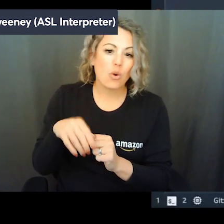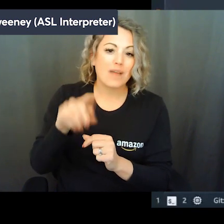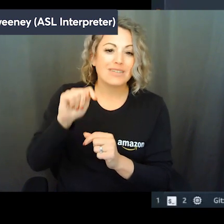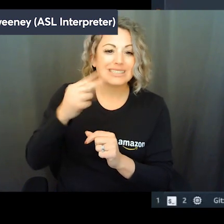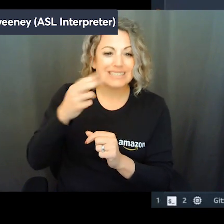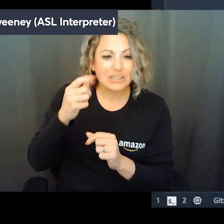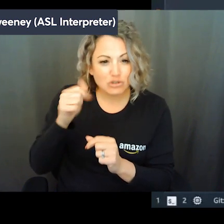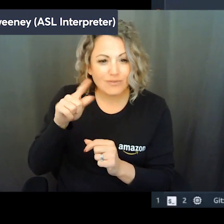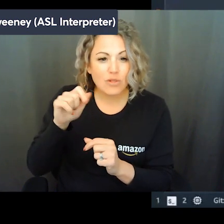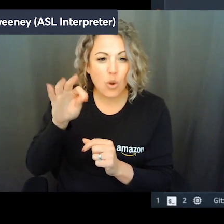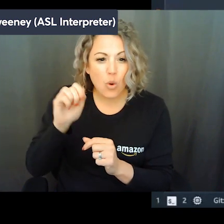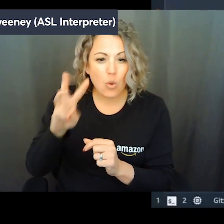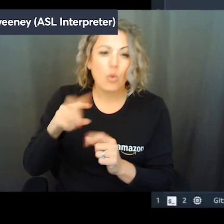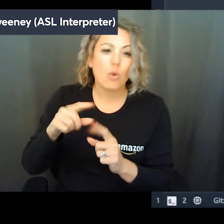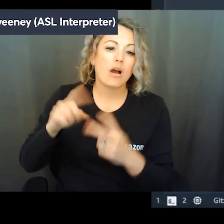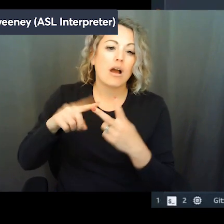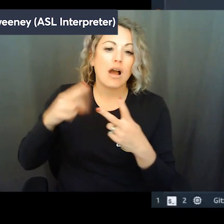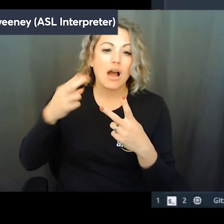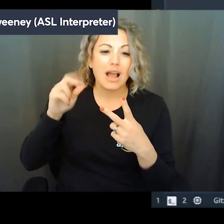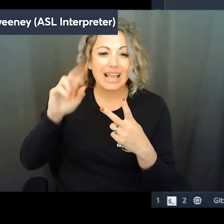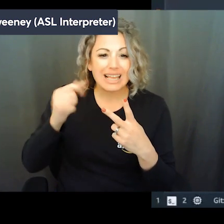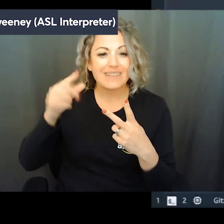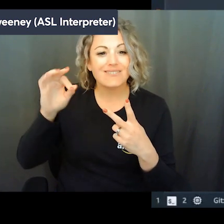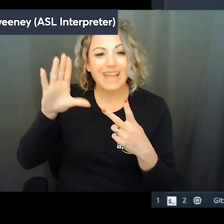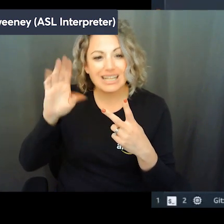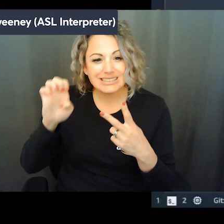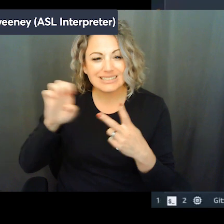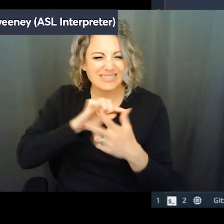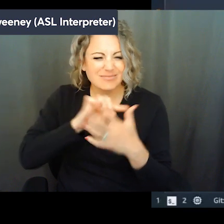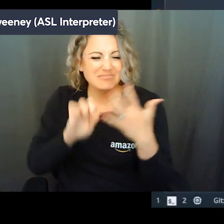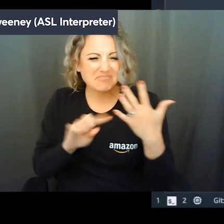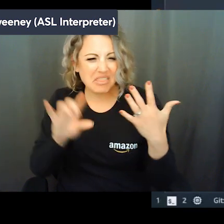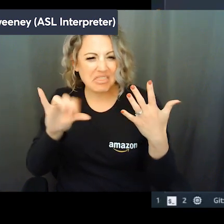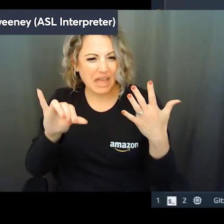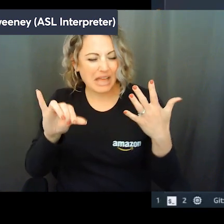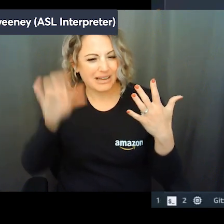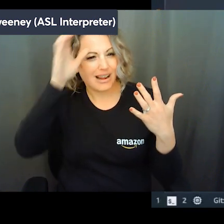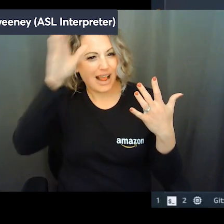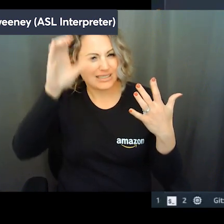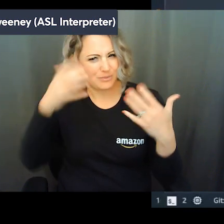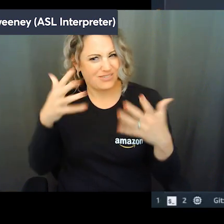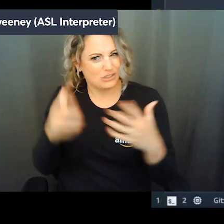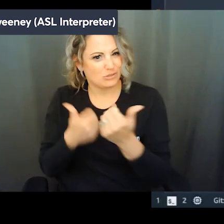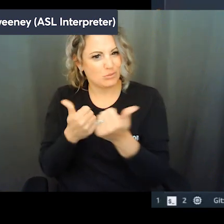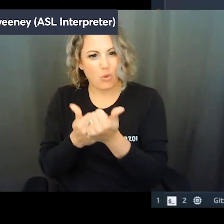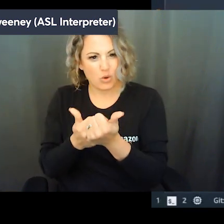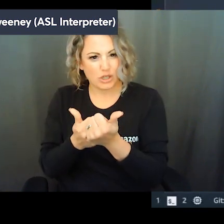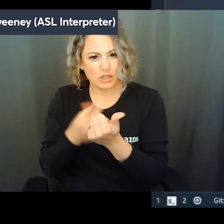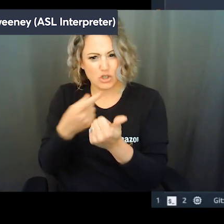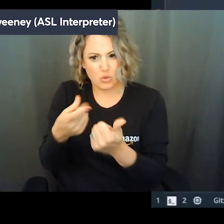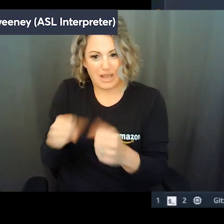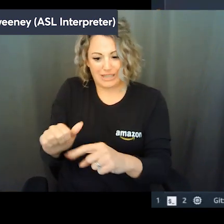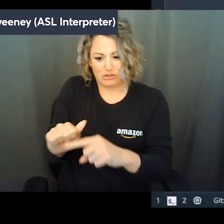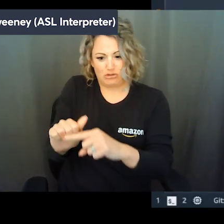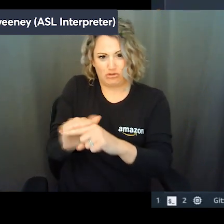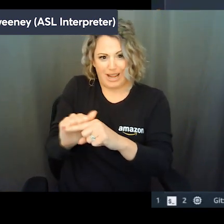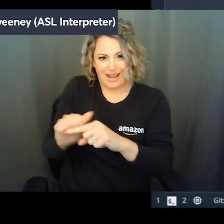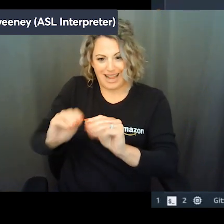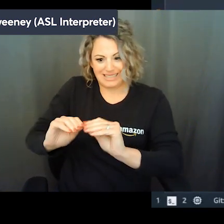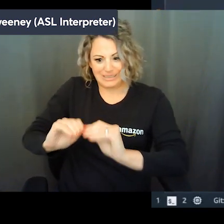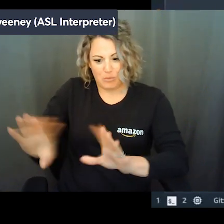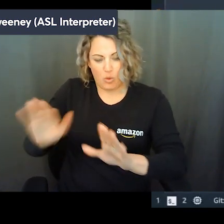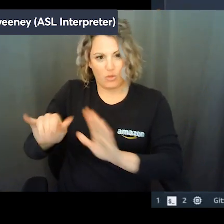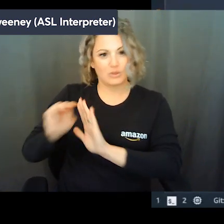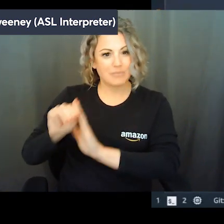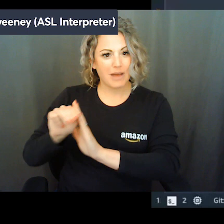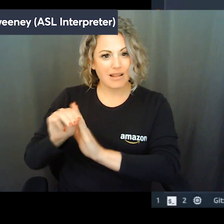TensorFlow, PyTorch, Hugging Face, anything of that sort, pretty much, we already support, and you can both train and deploy models. So